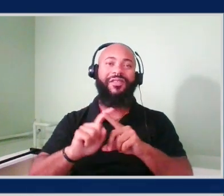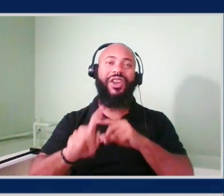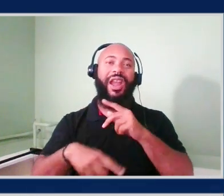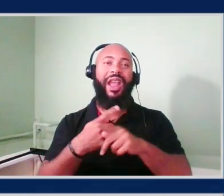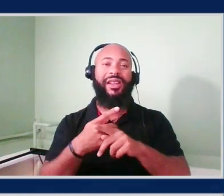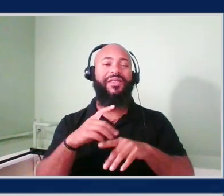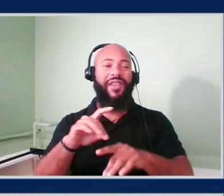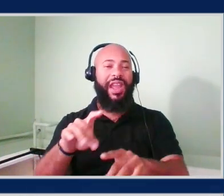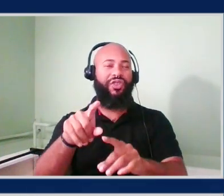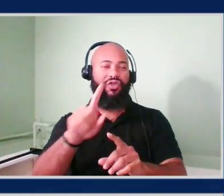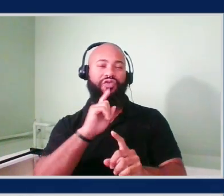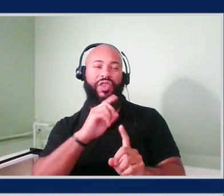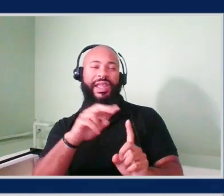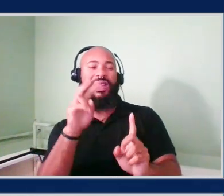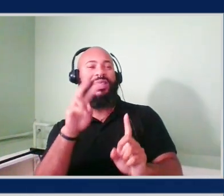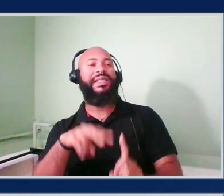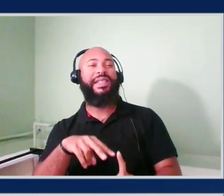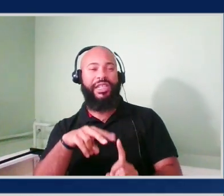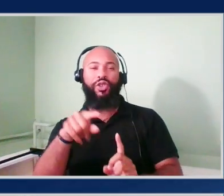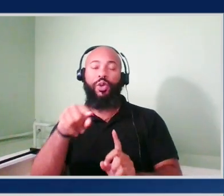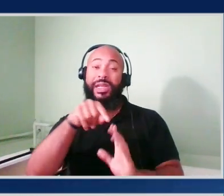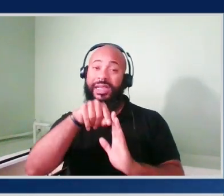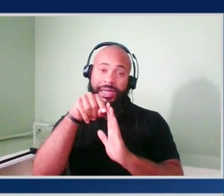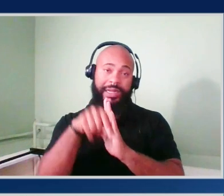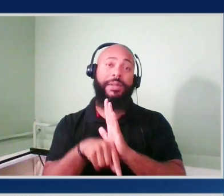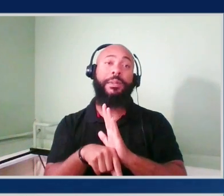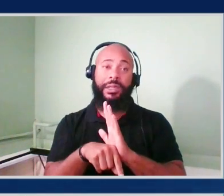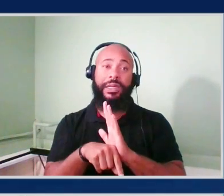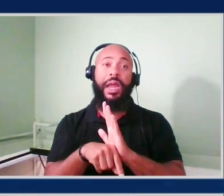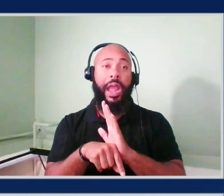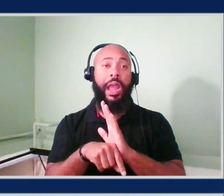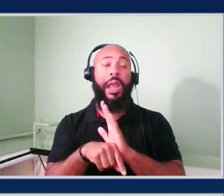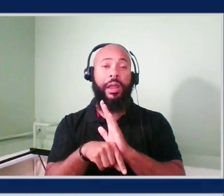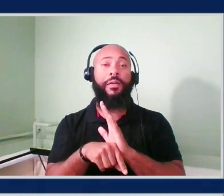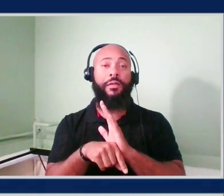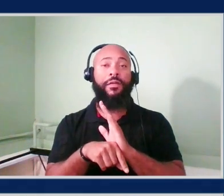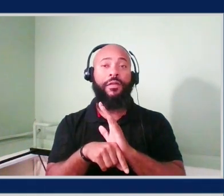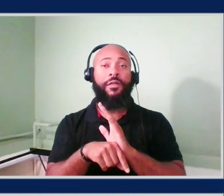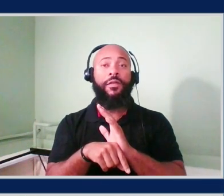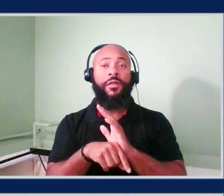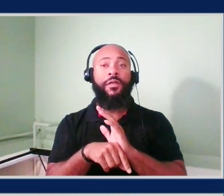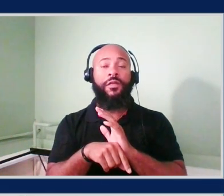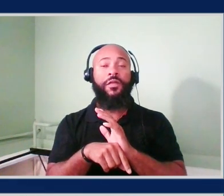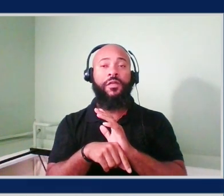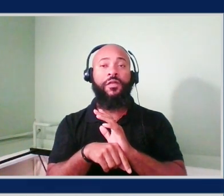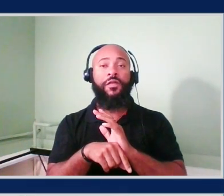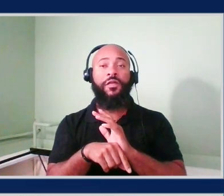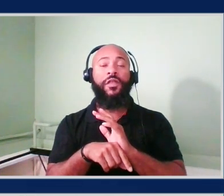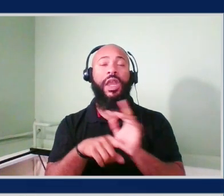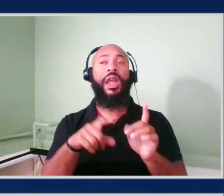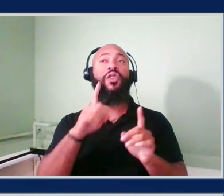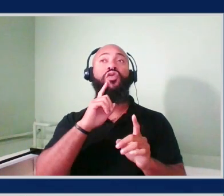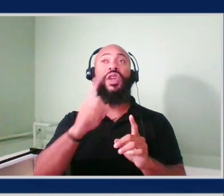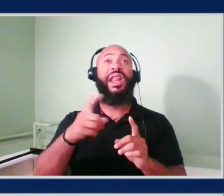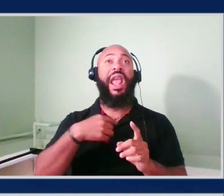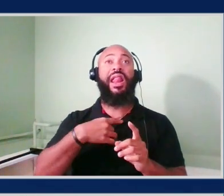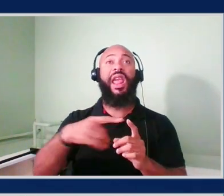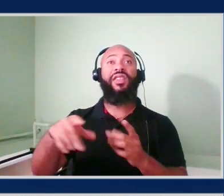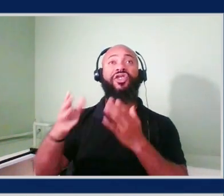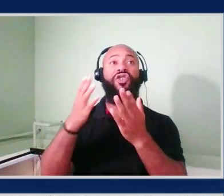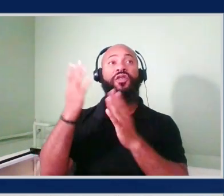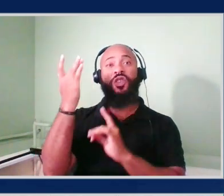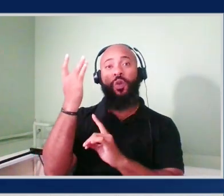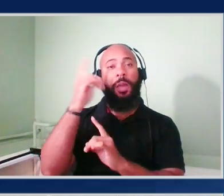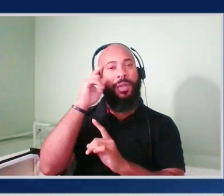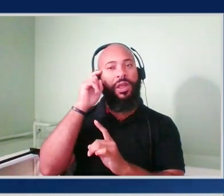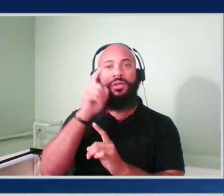look like. You can deep dive into them. And the whole reason why I really like this service is because it doesn't just stop at